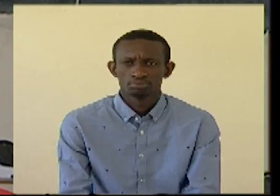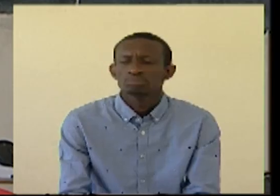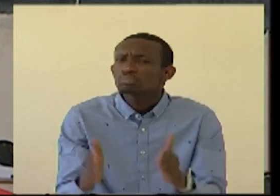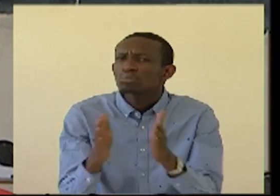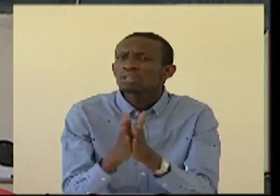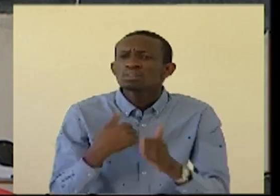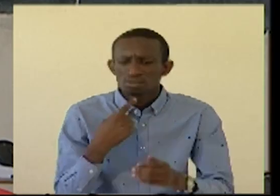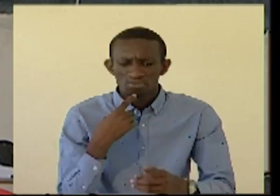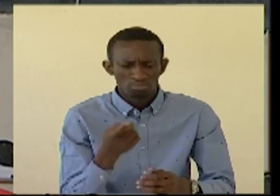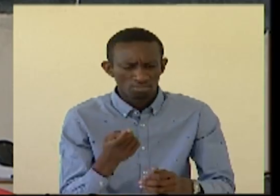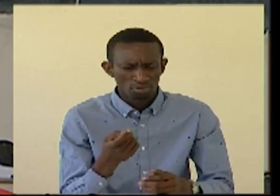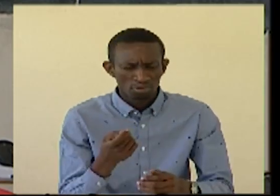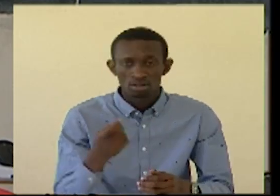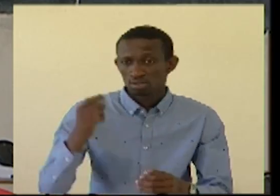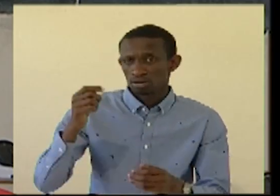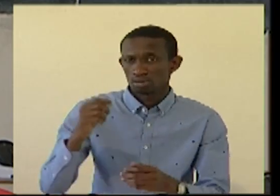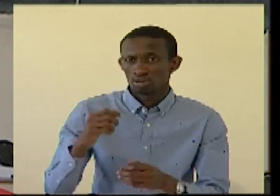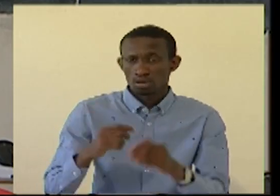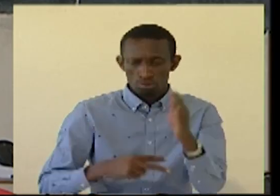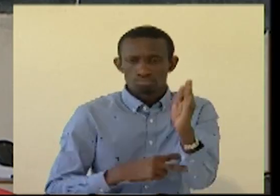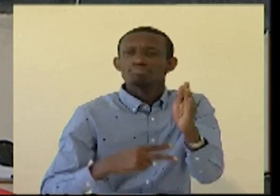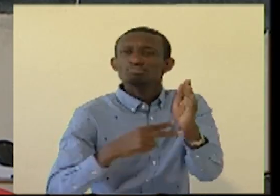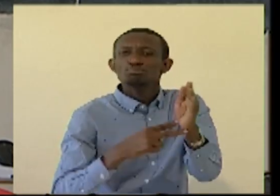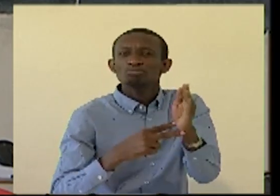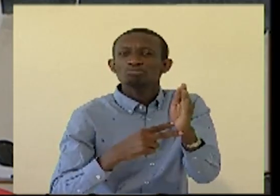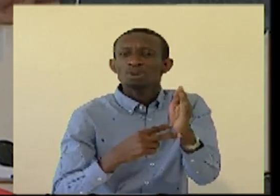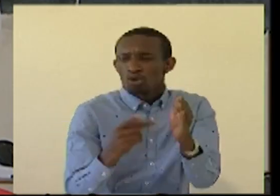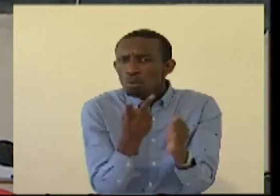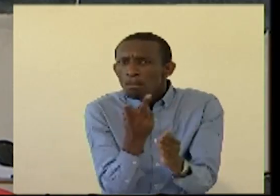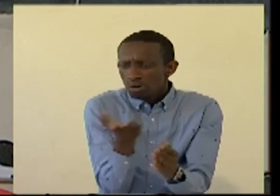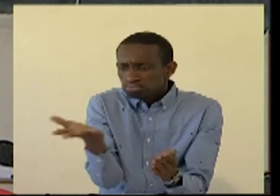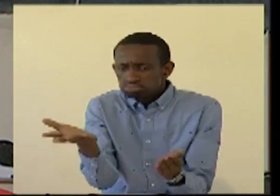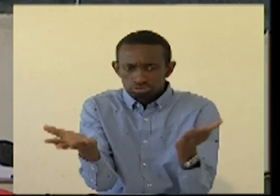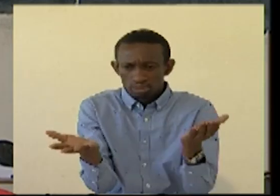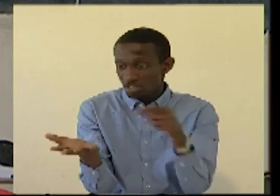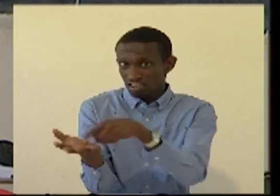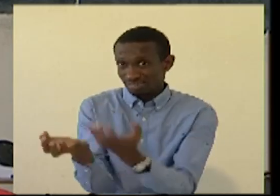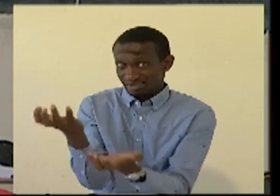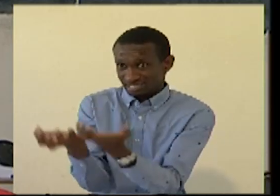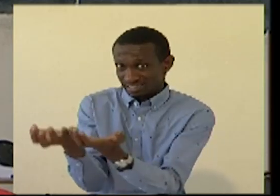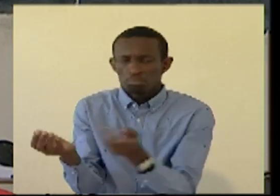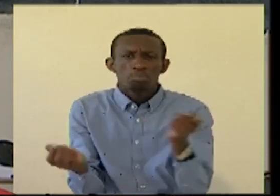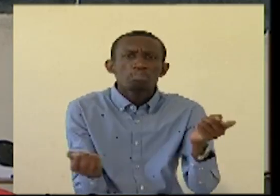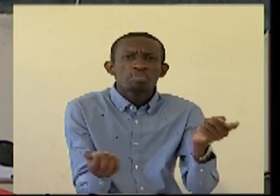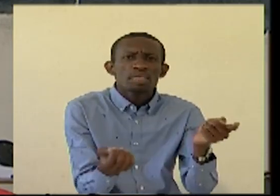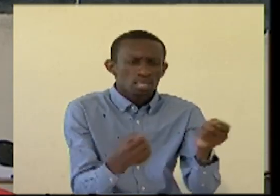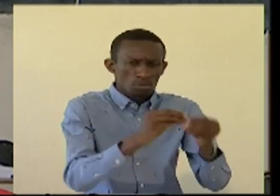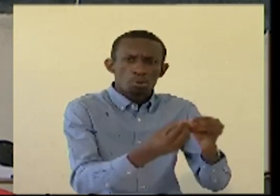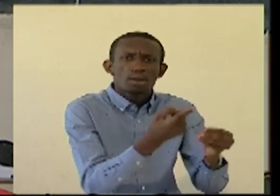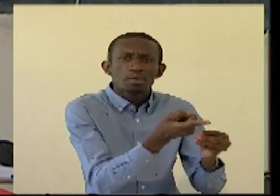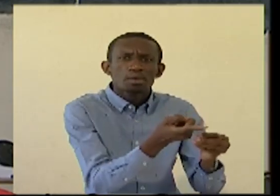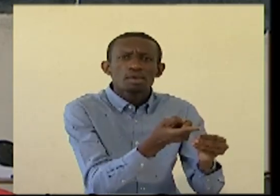And what I can call a bridge of those two, the mass and the number of particles, is what we call